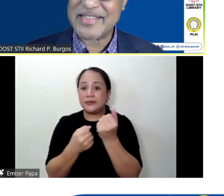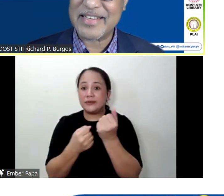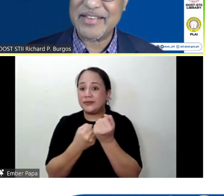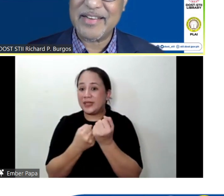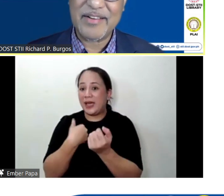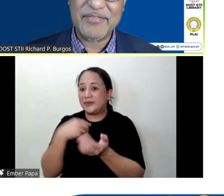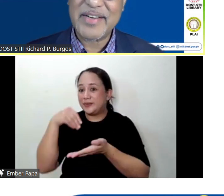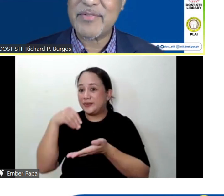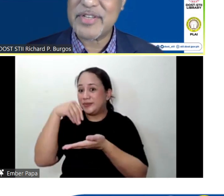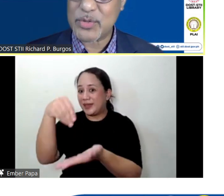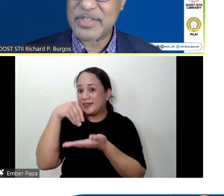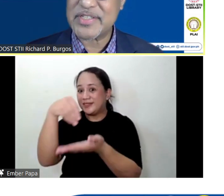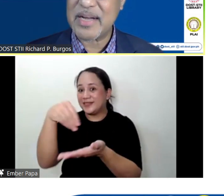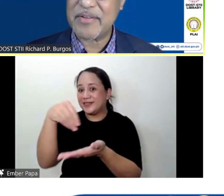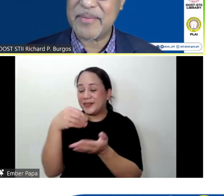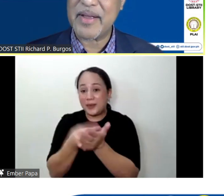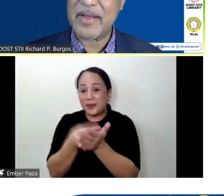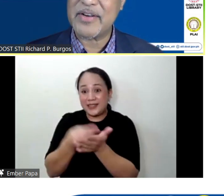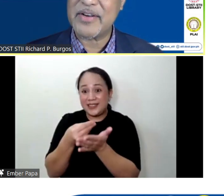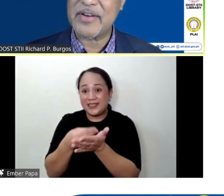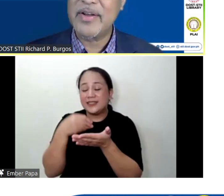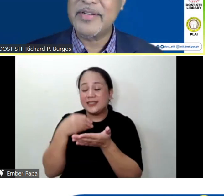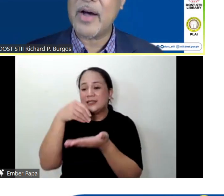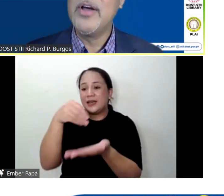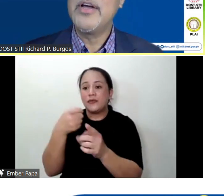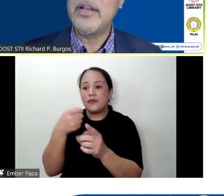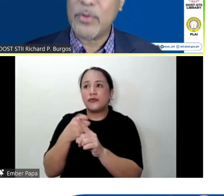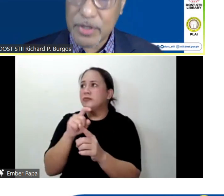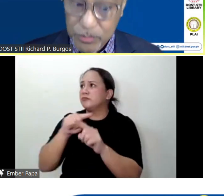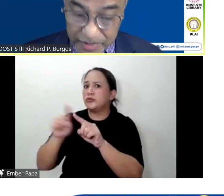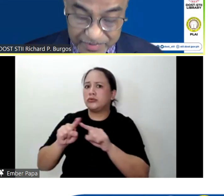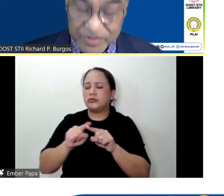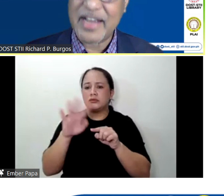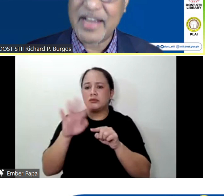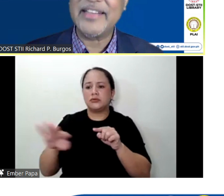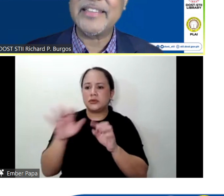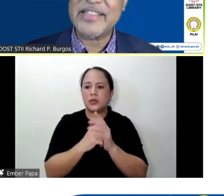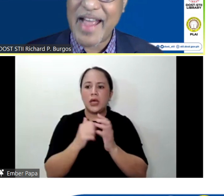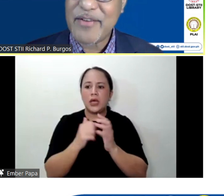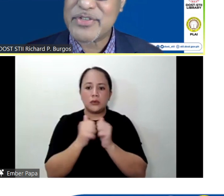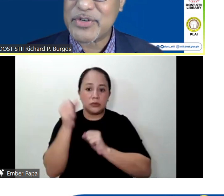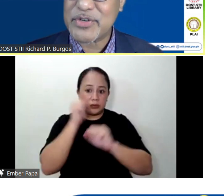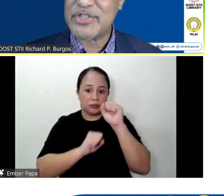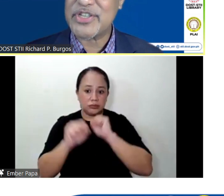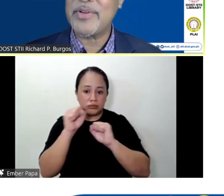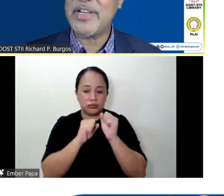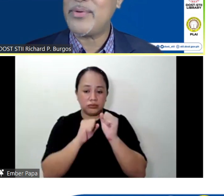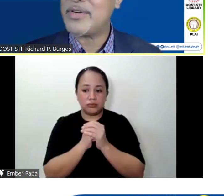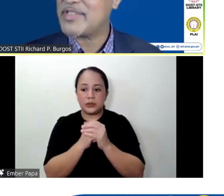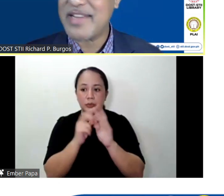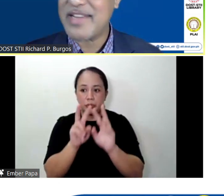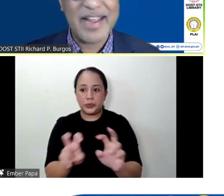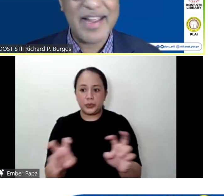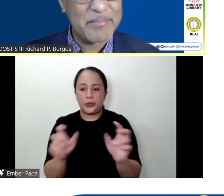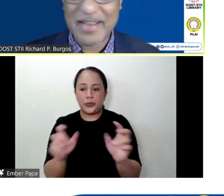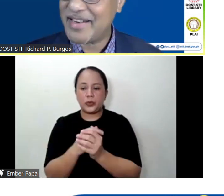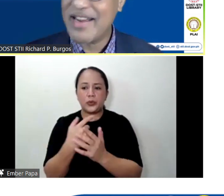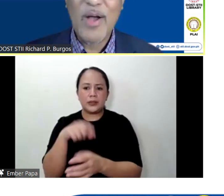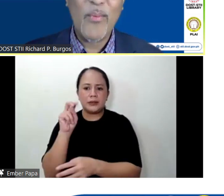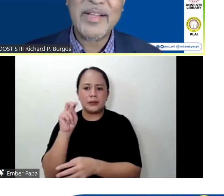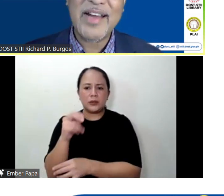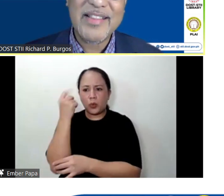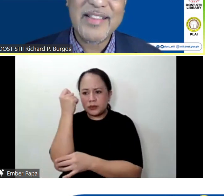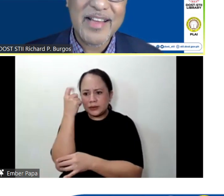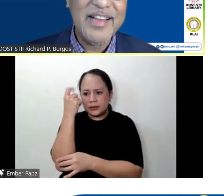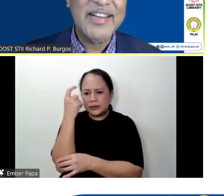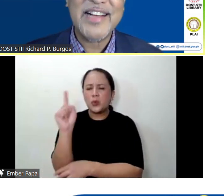grants and funding resources coming from elsewhere. Now, in order to help our scientists and researchers, we need to understand better what